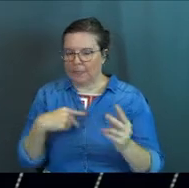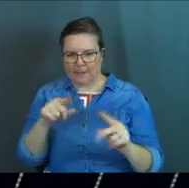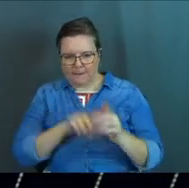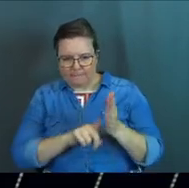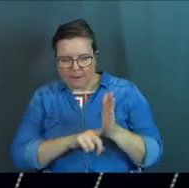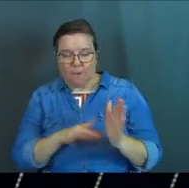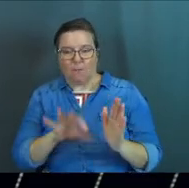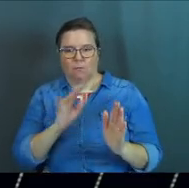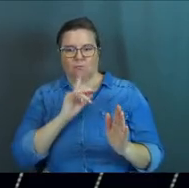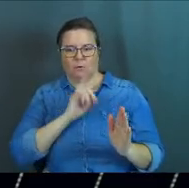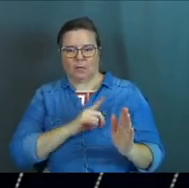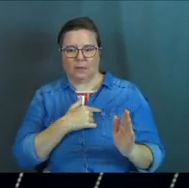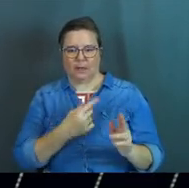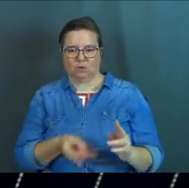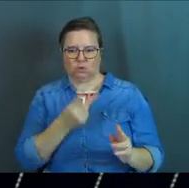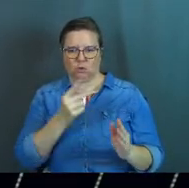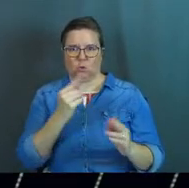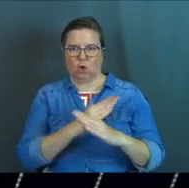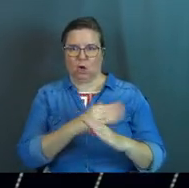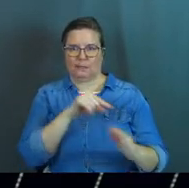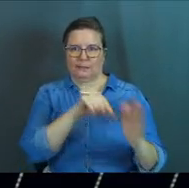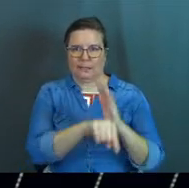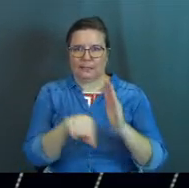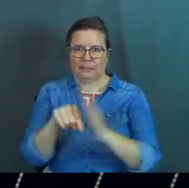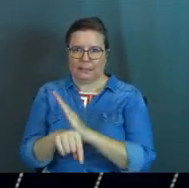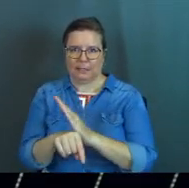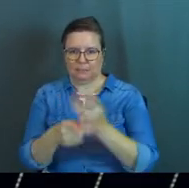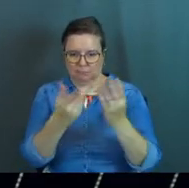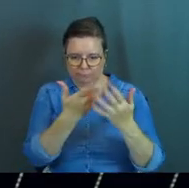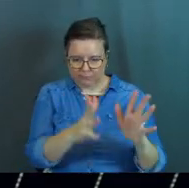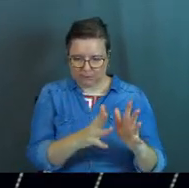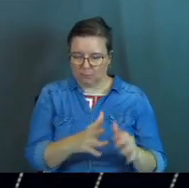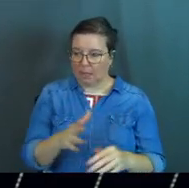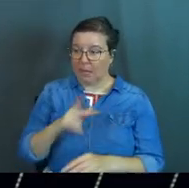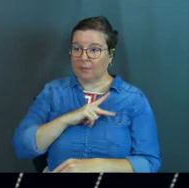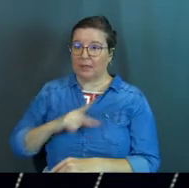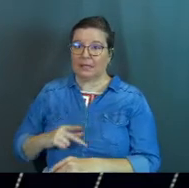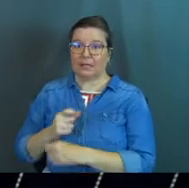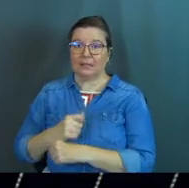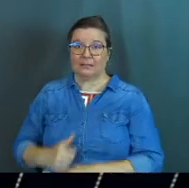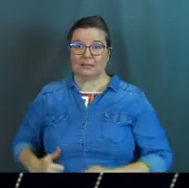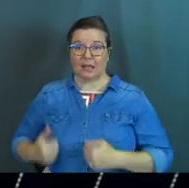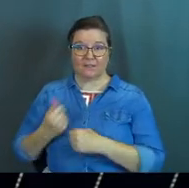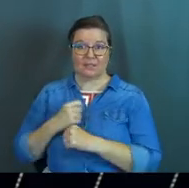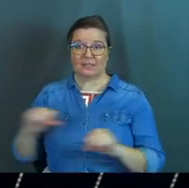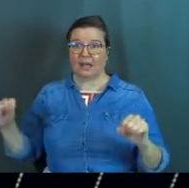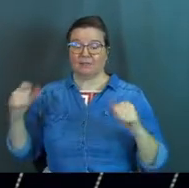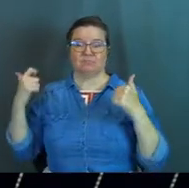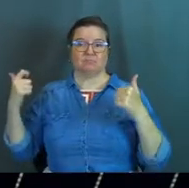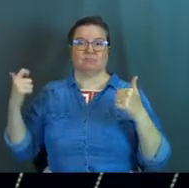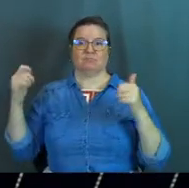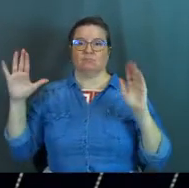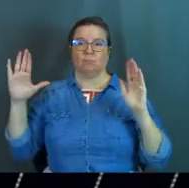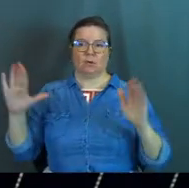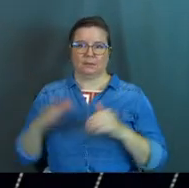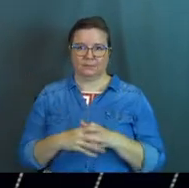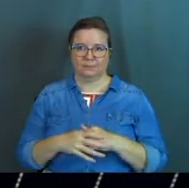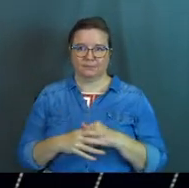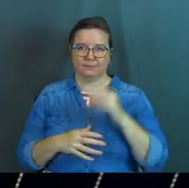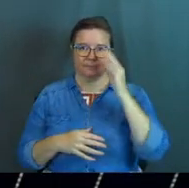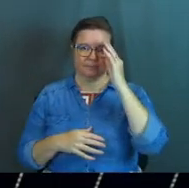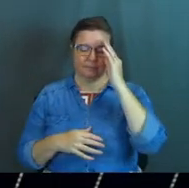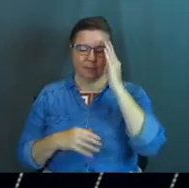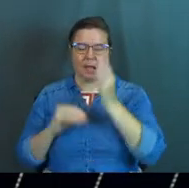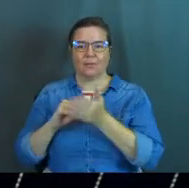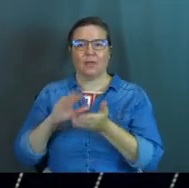They find it's real. They have the two guards killed, and the king's life is saved. Awesome. And they